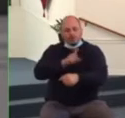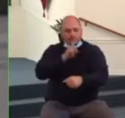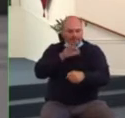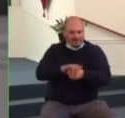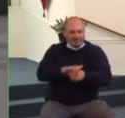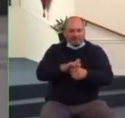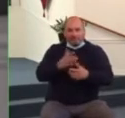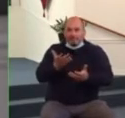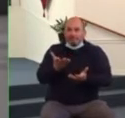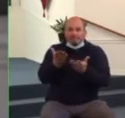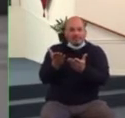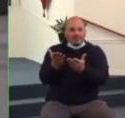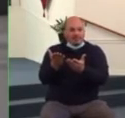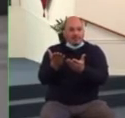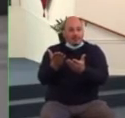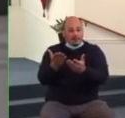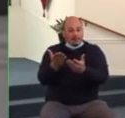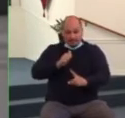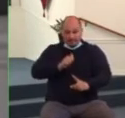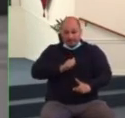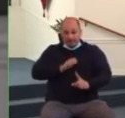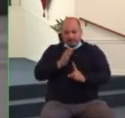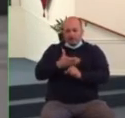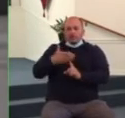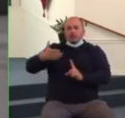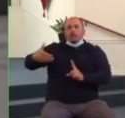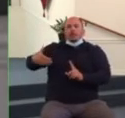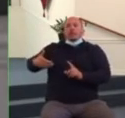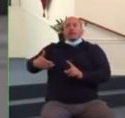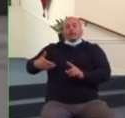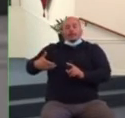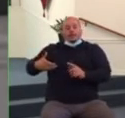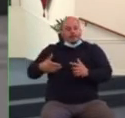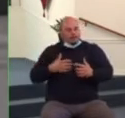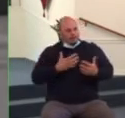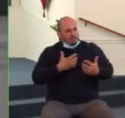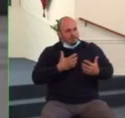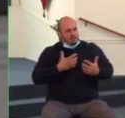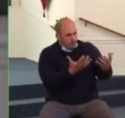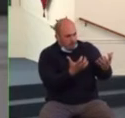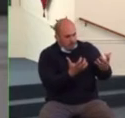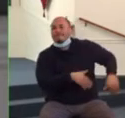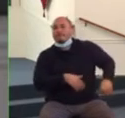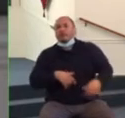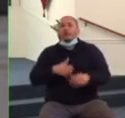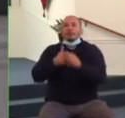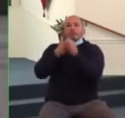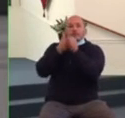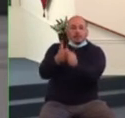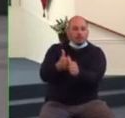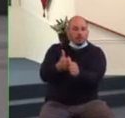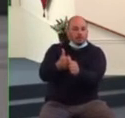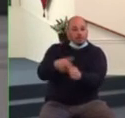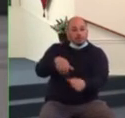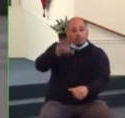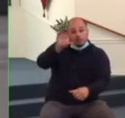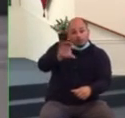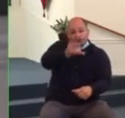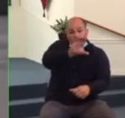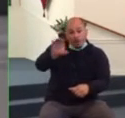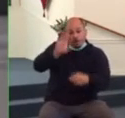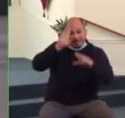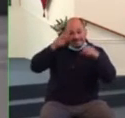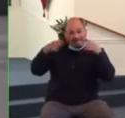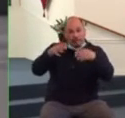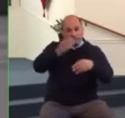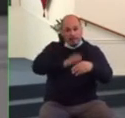take on that cross-centered attitude of selflessness. Deny ourselves,